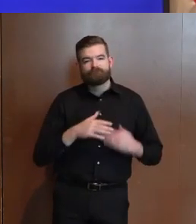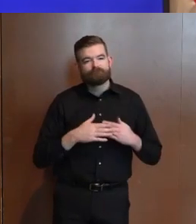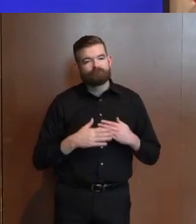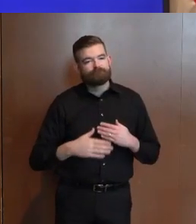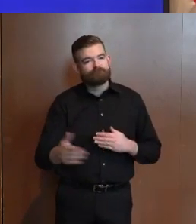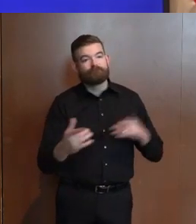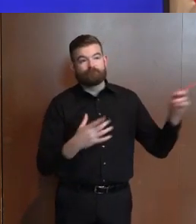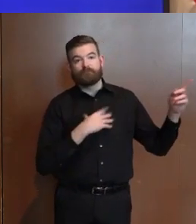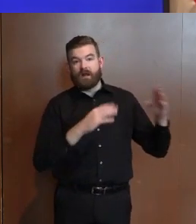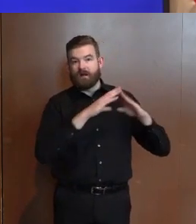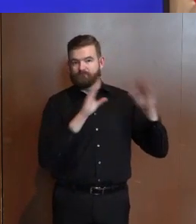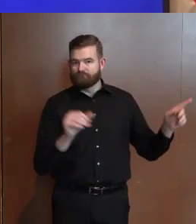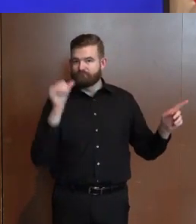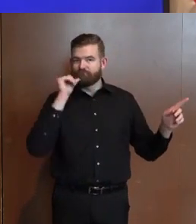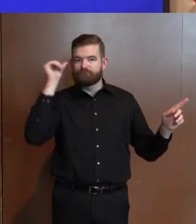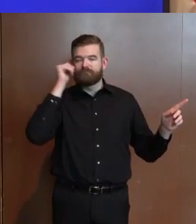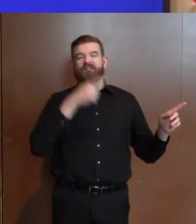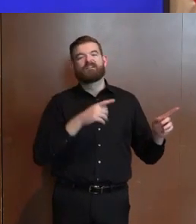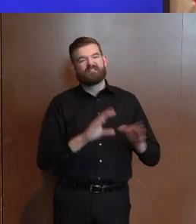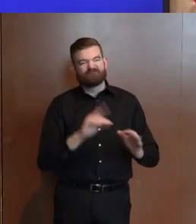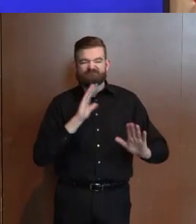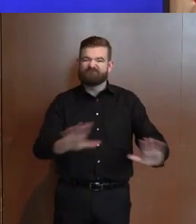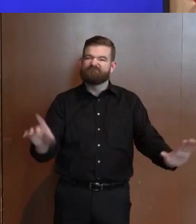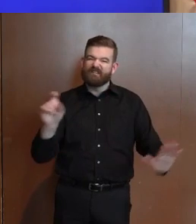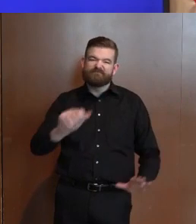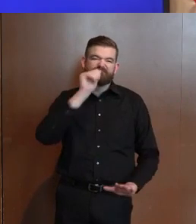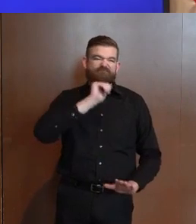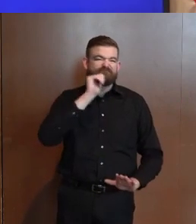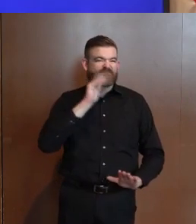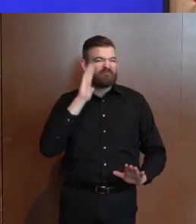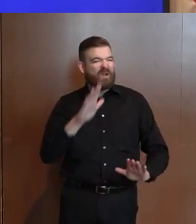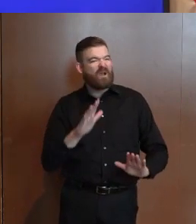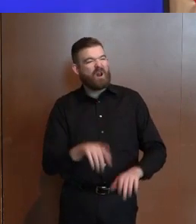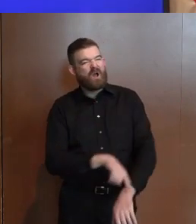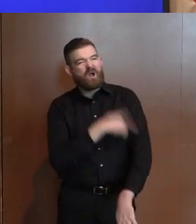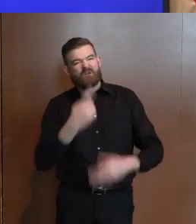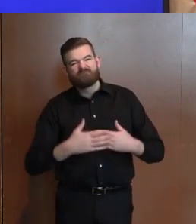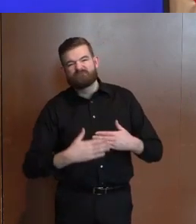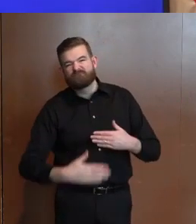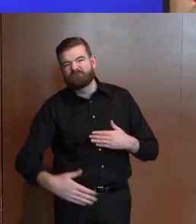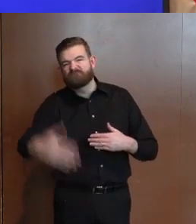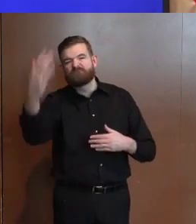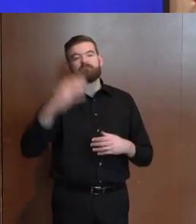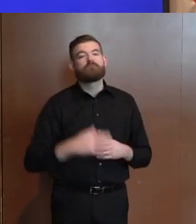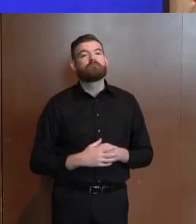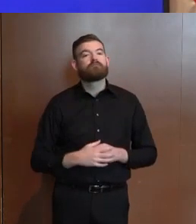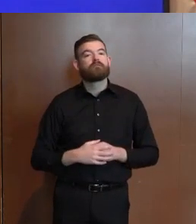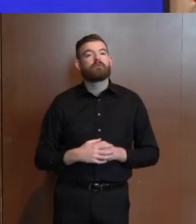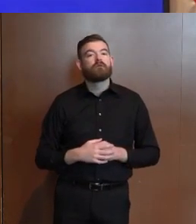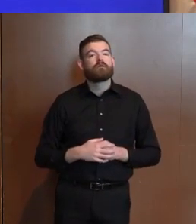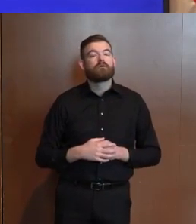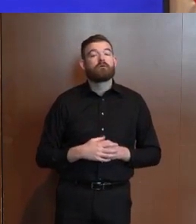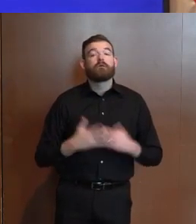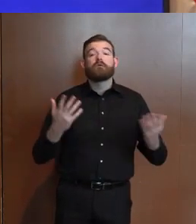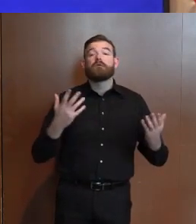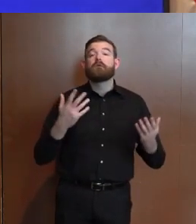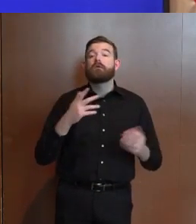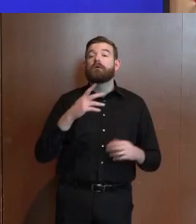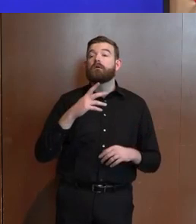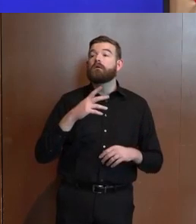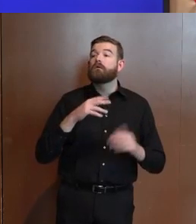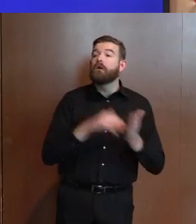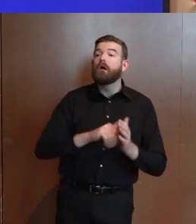well. The only thing I'd say in terms of foreign doctors, I didn't see anything specific stipulating one country or another, but they have to go through, Matt Placken, they've got to